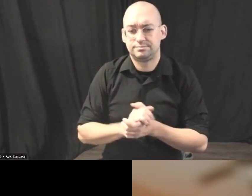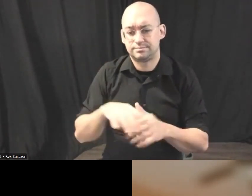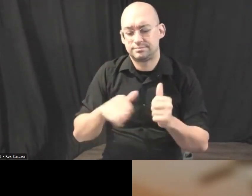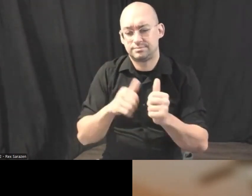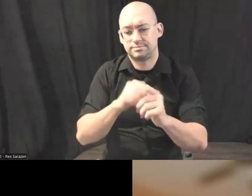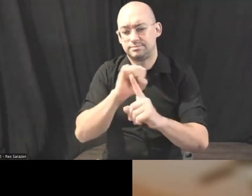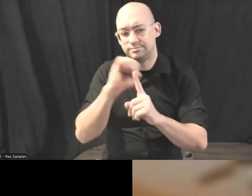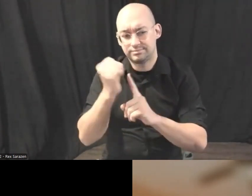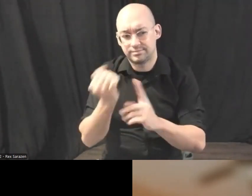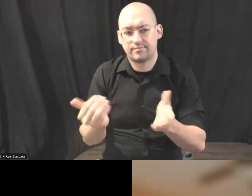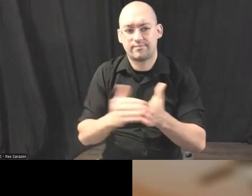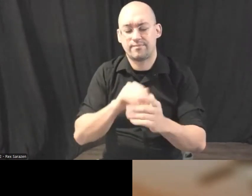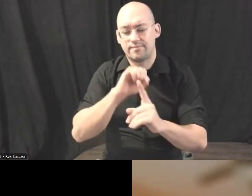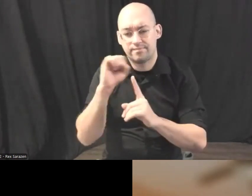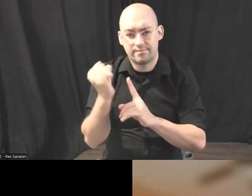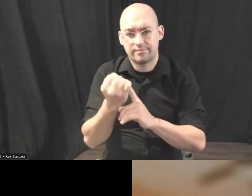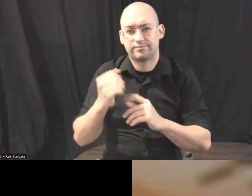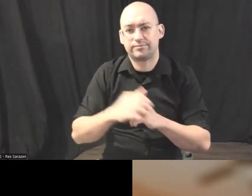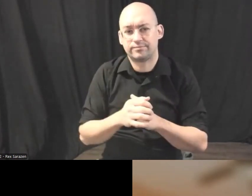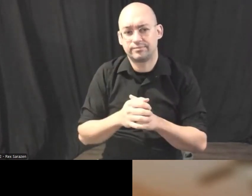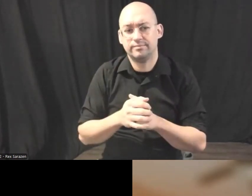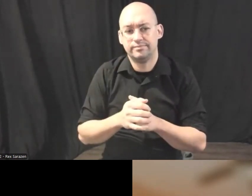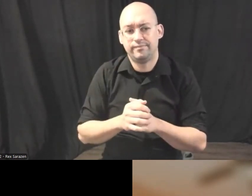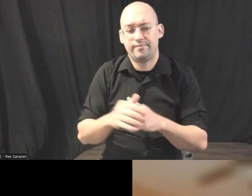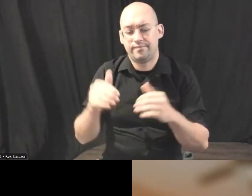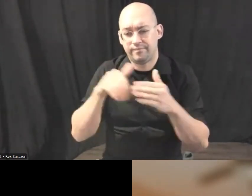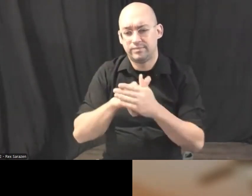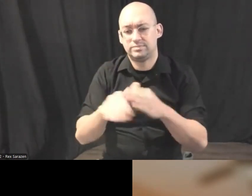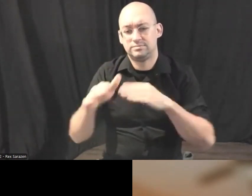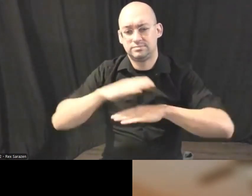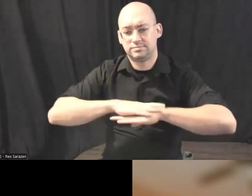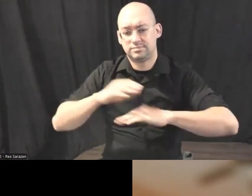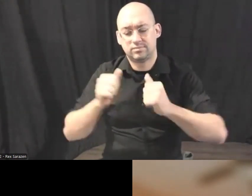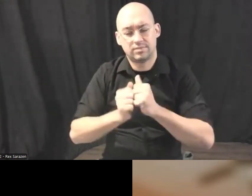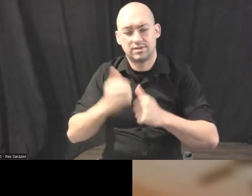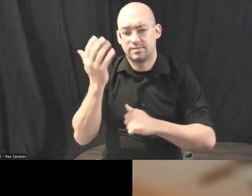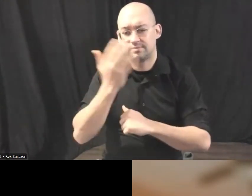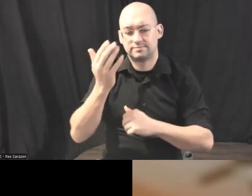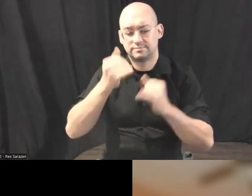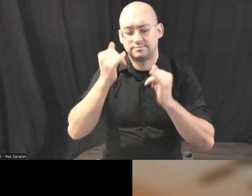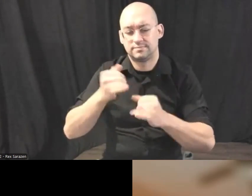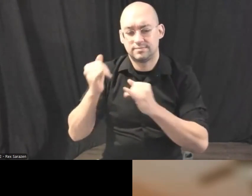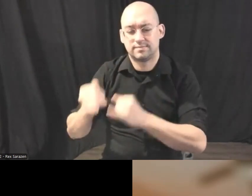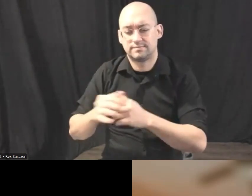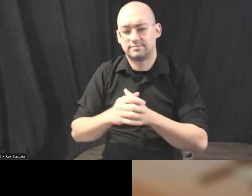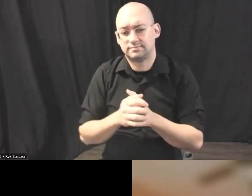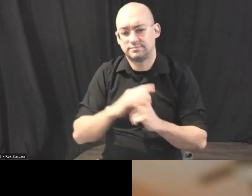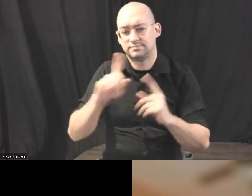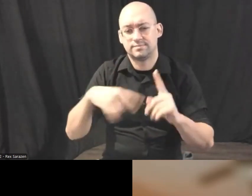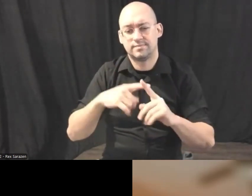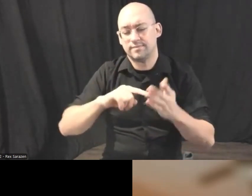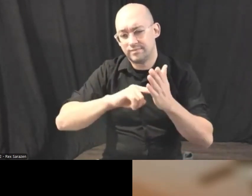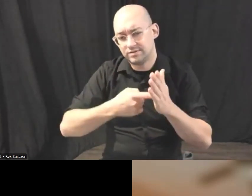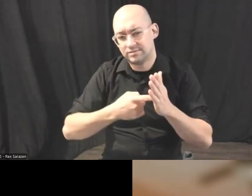after situation after situation. We were at the table with these amazing individuals when we started the Battery